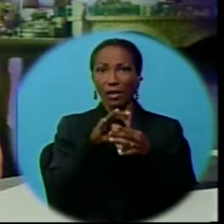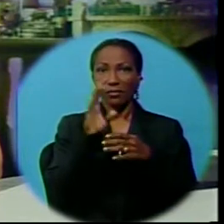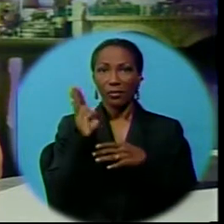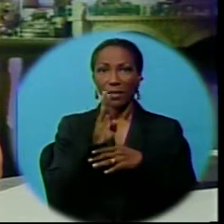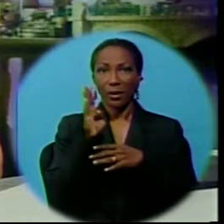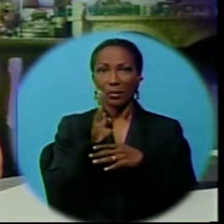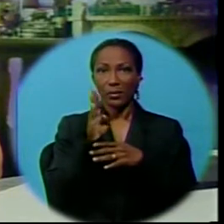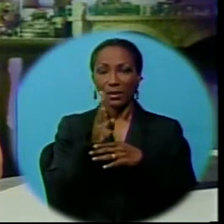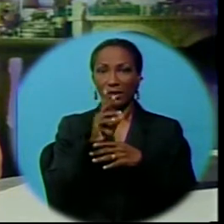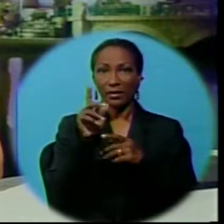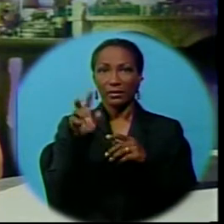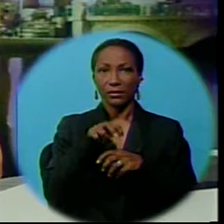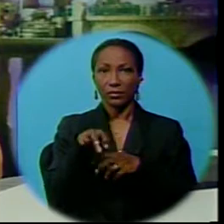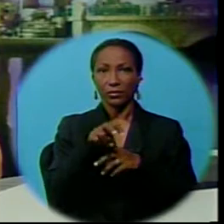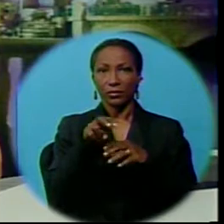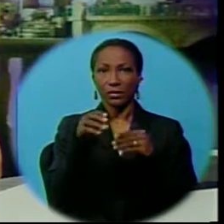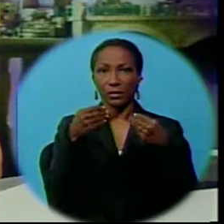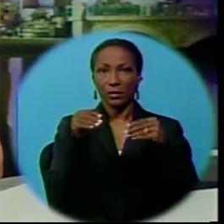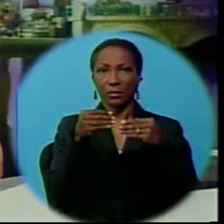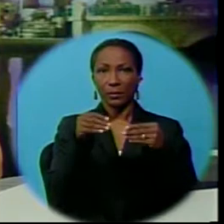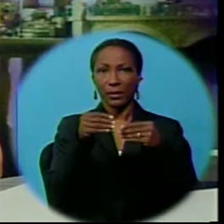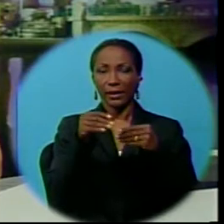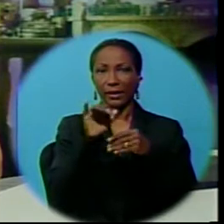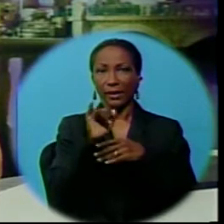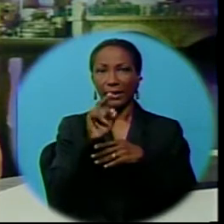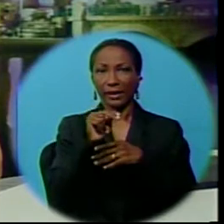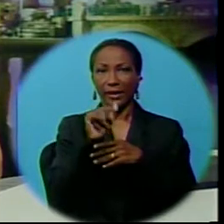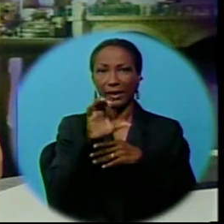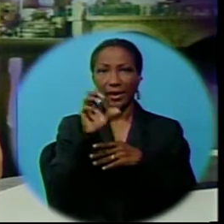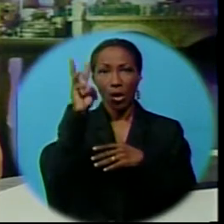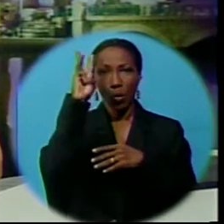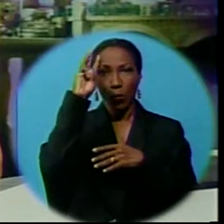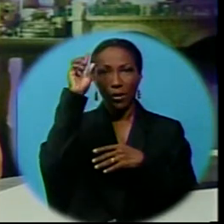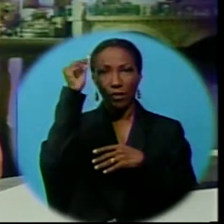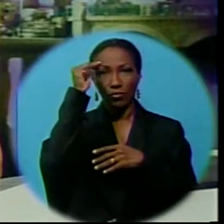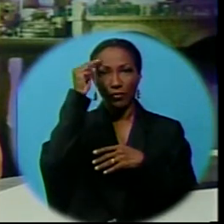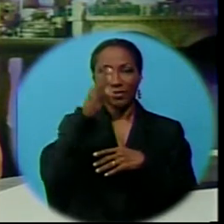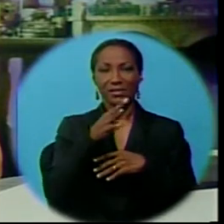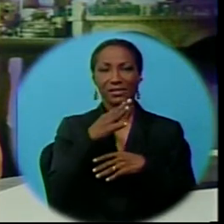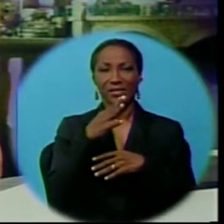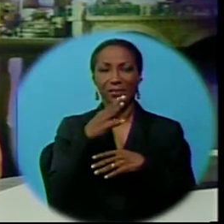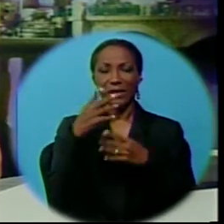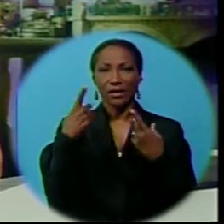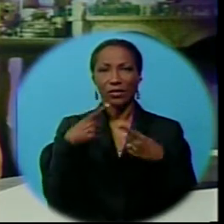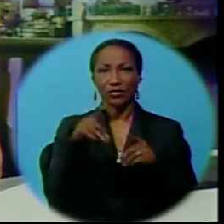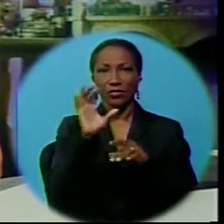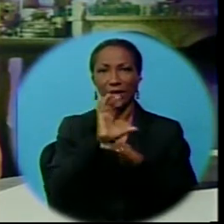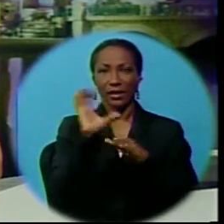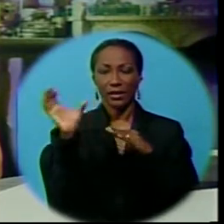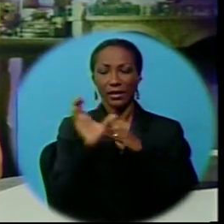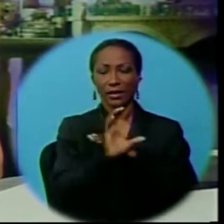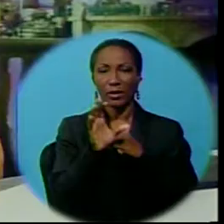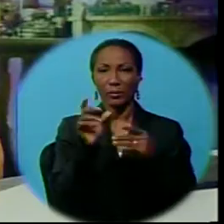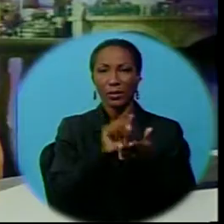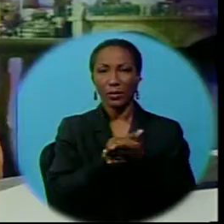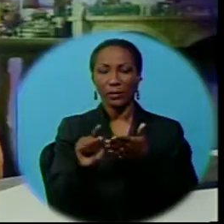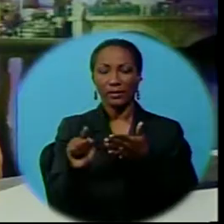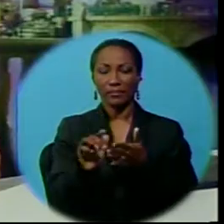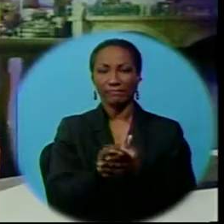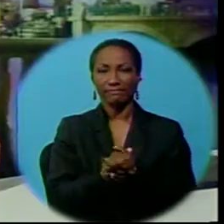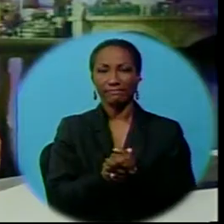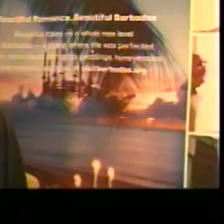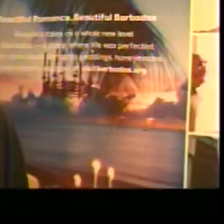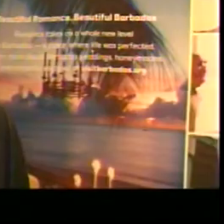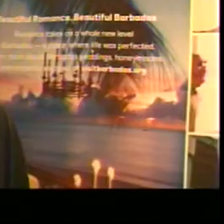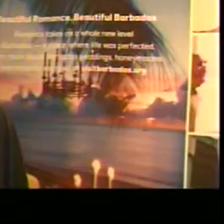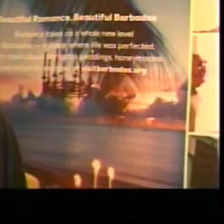Marketing Incorporated, William Griffith. He was speaking to the media during Caribbean Week in New York last week. We're